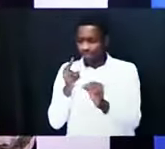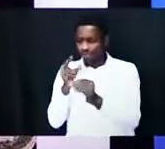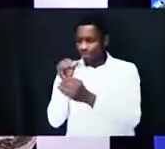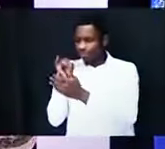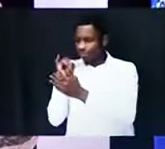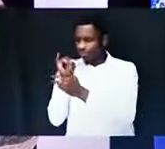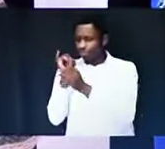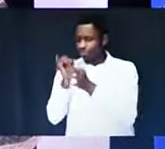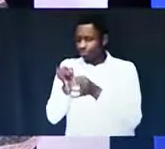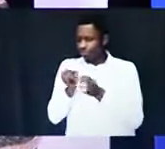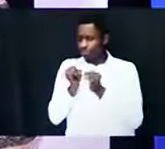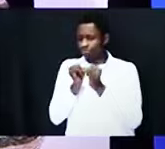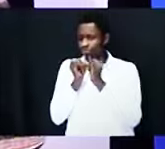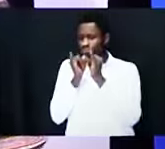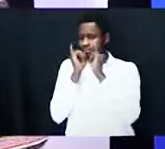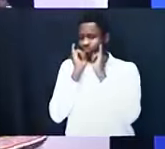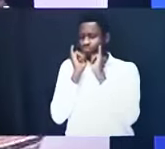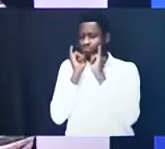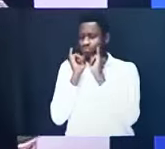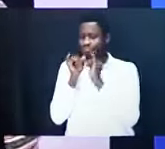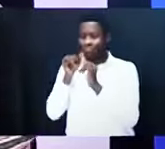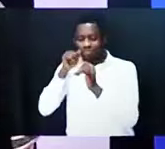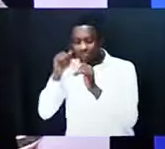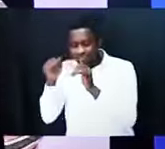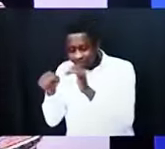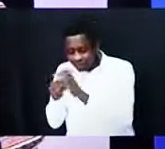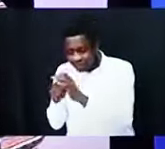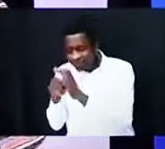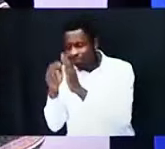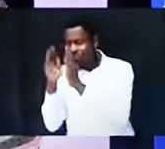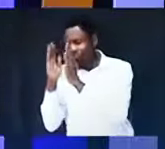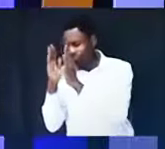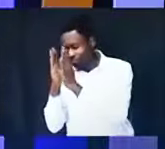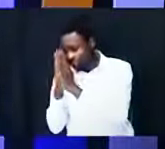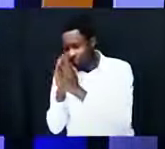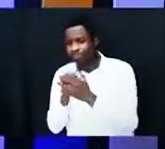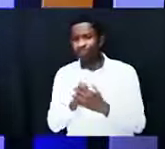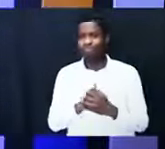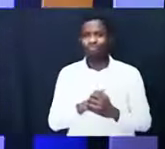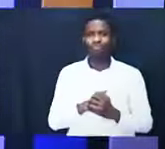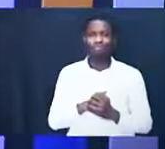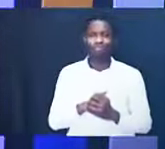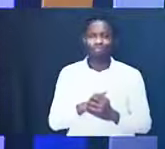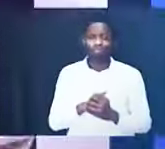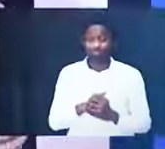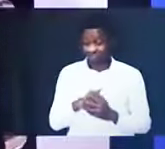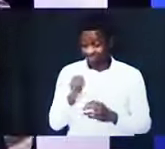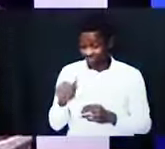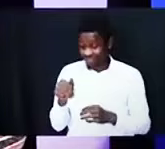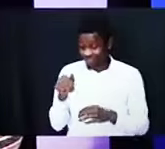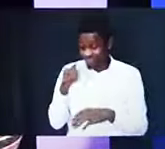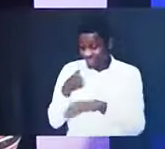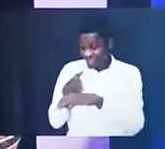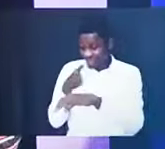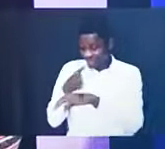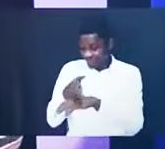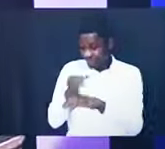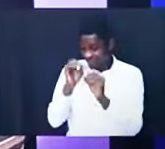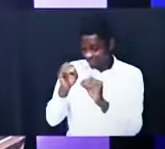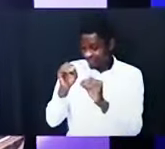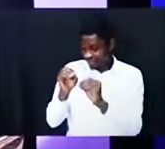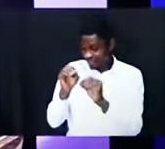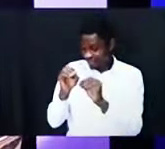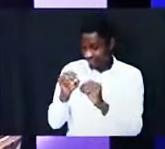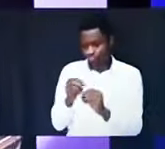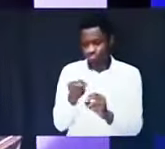and prayed. So this one was just after the teaching and deliverance. Now he withdrew to